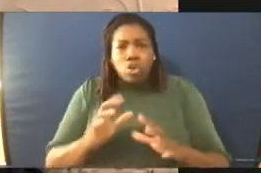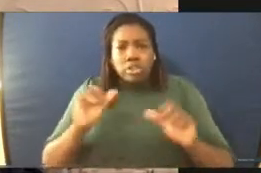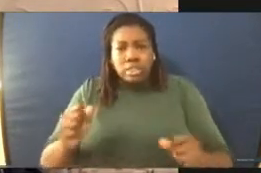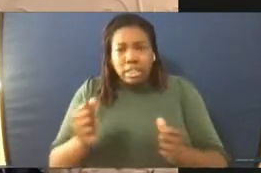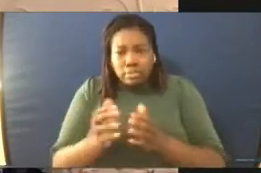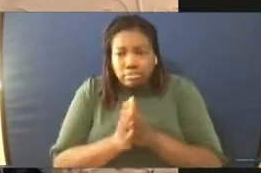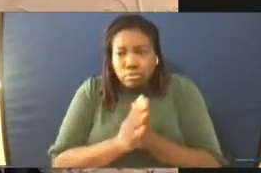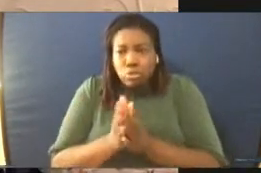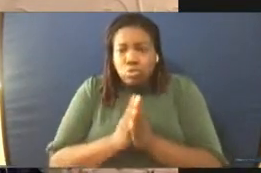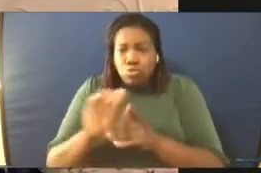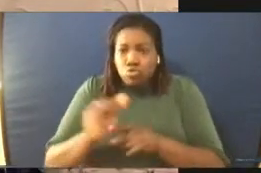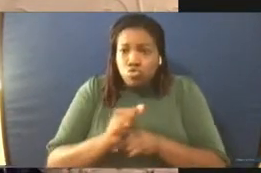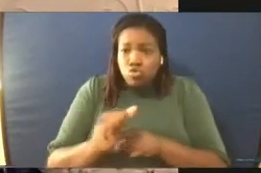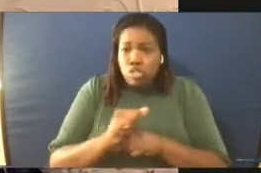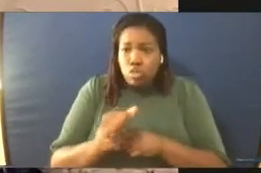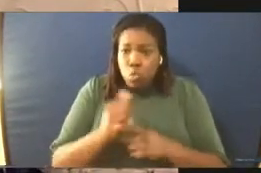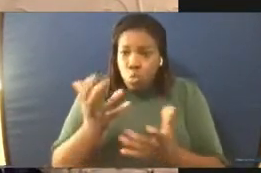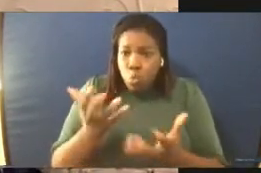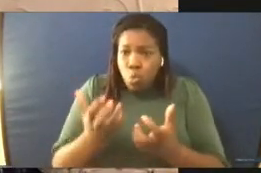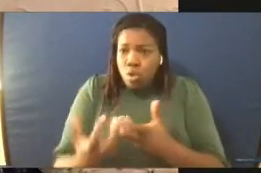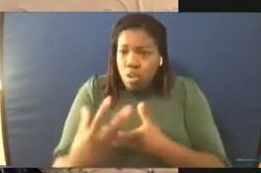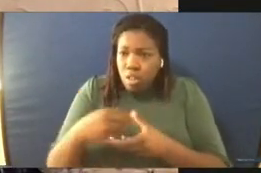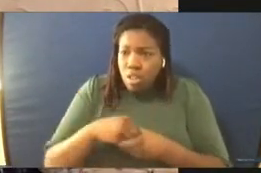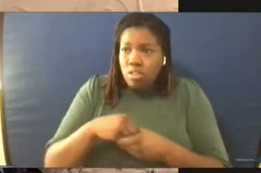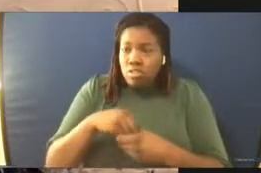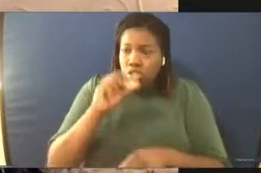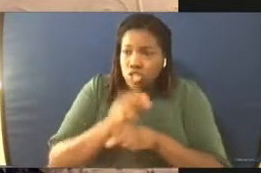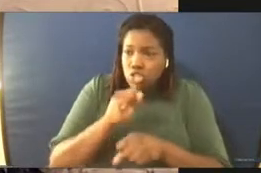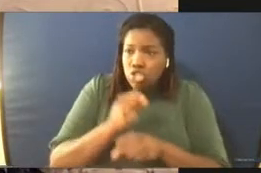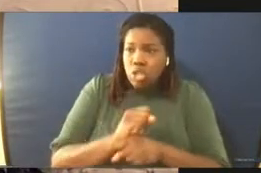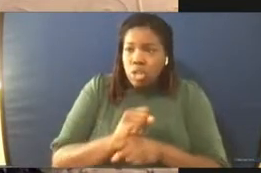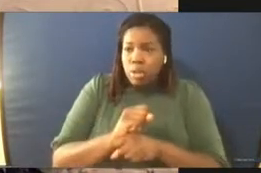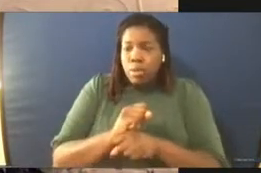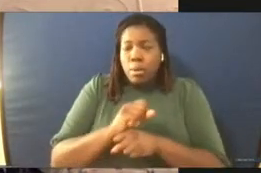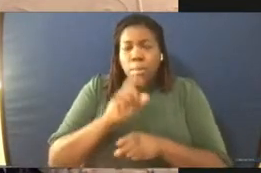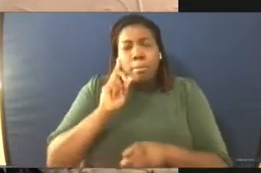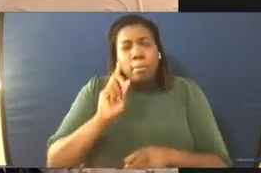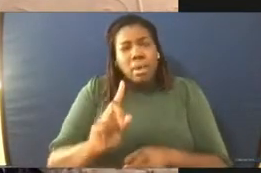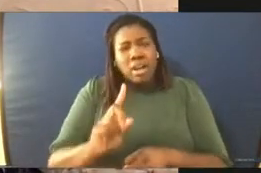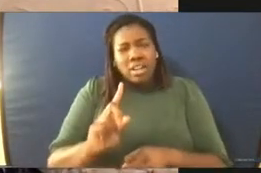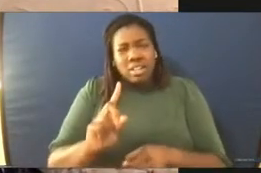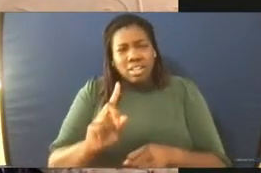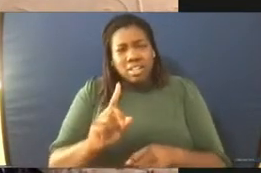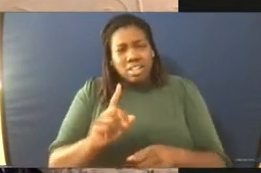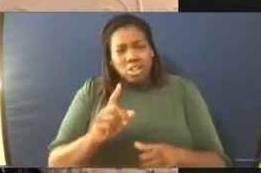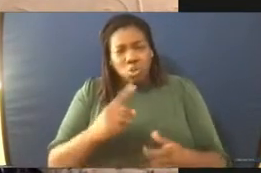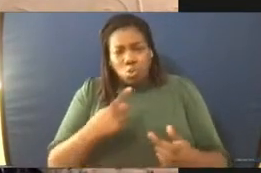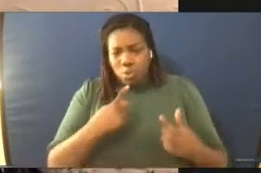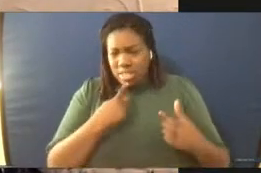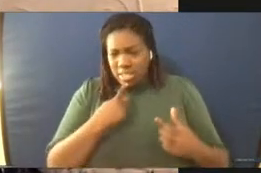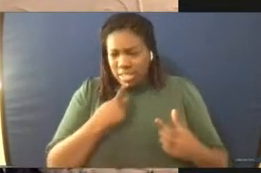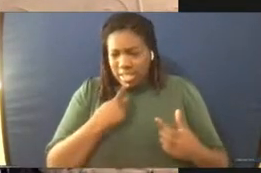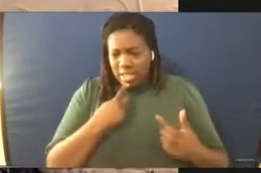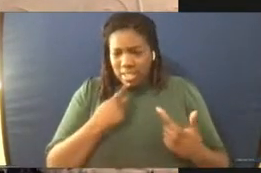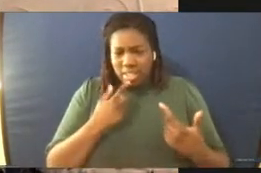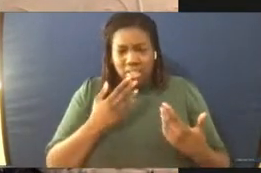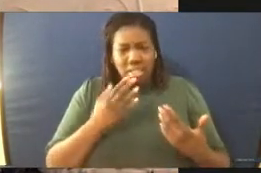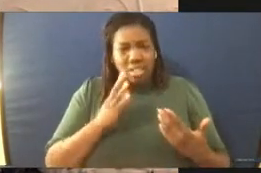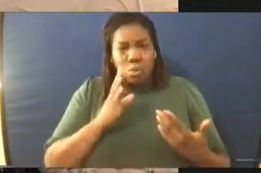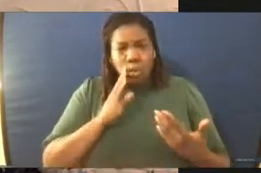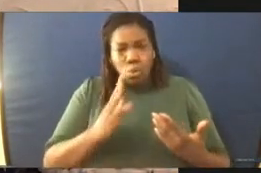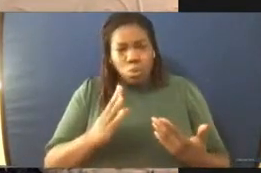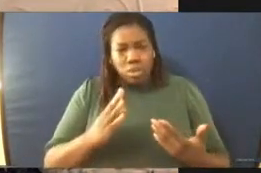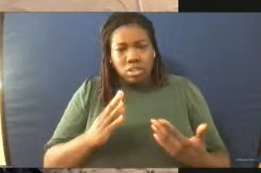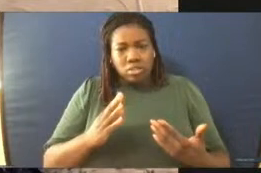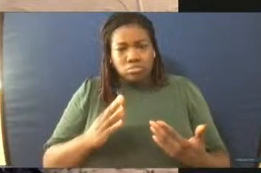be trained in these professions. I've heard you say that, but are we saying we're going to just settle